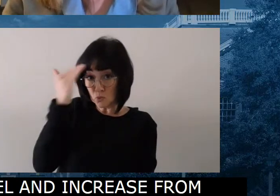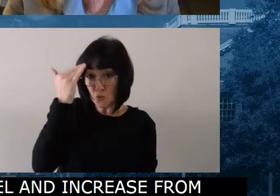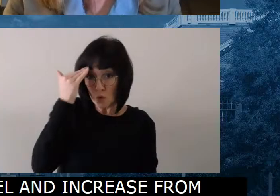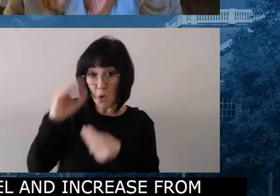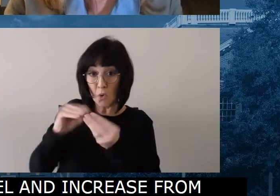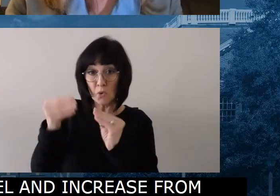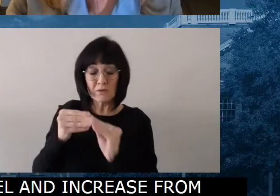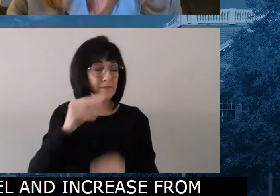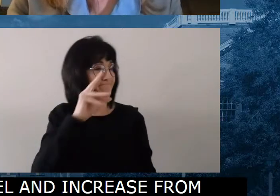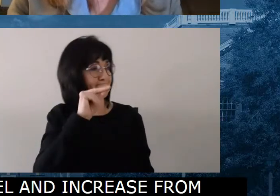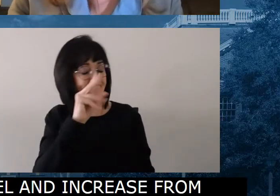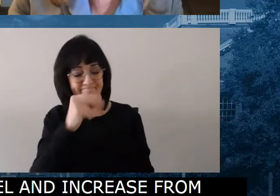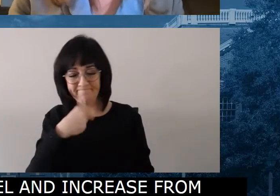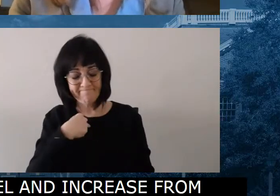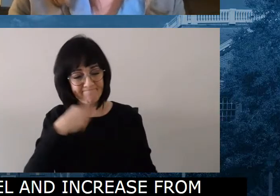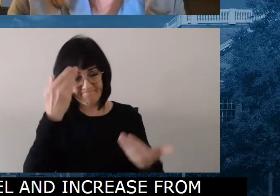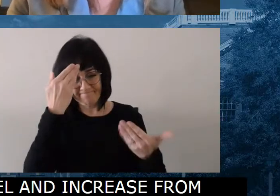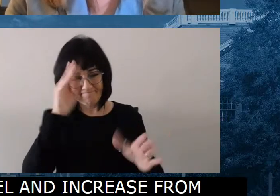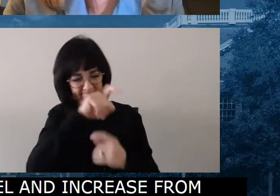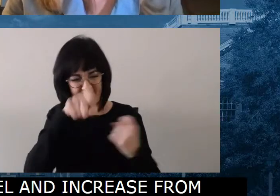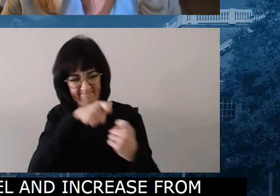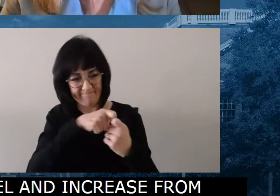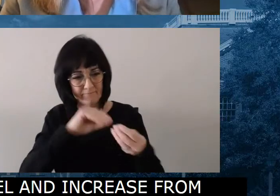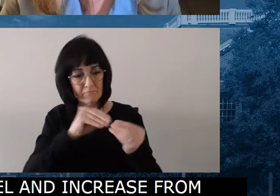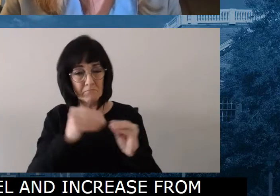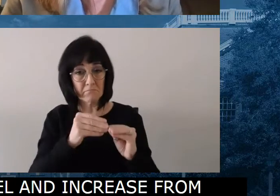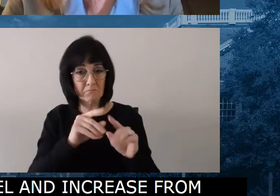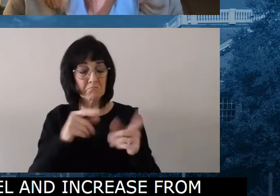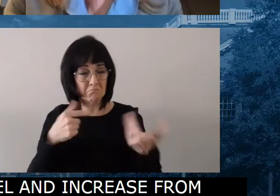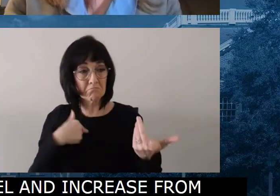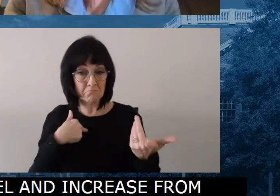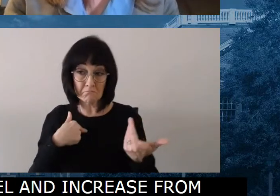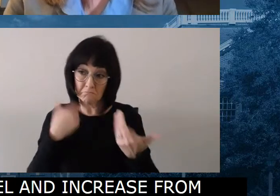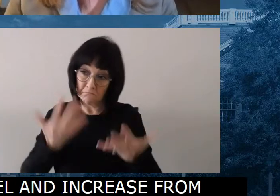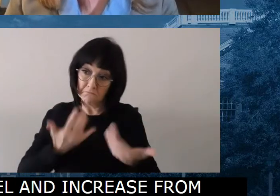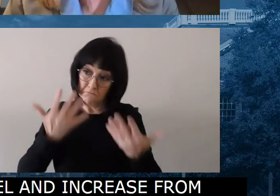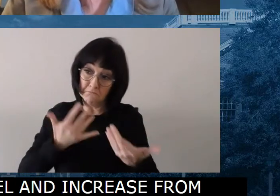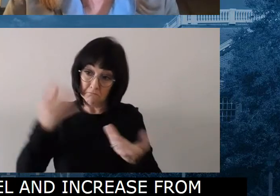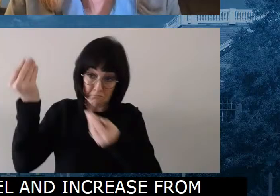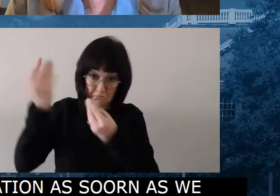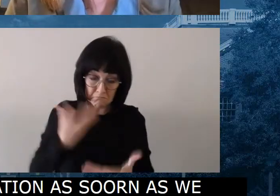but we'll eagerly keep looking.